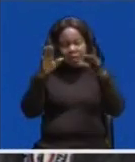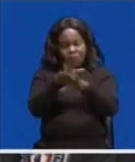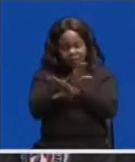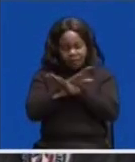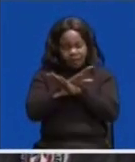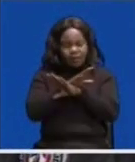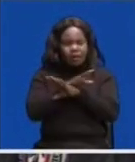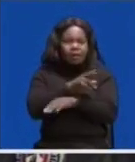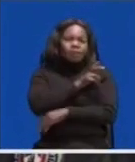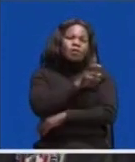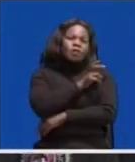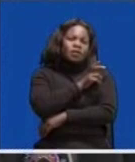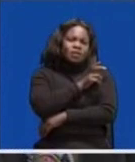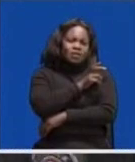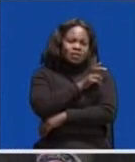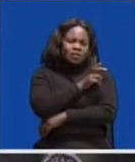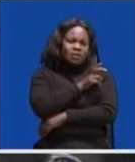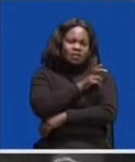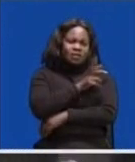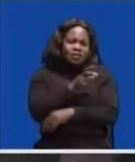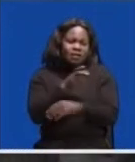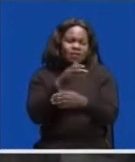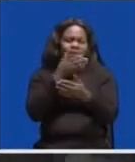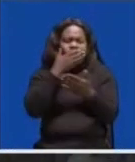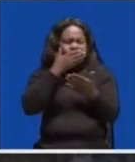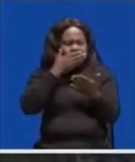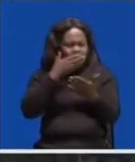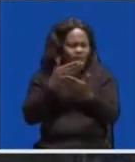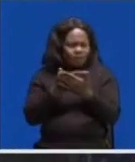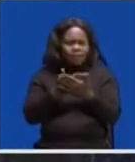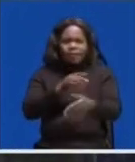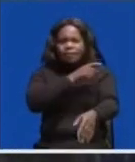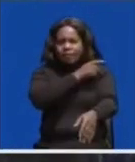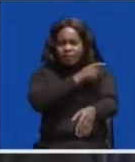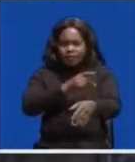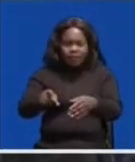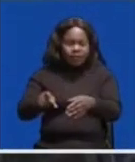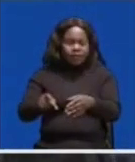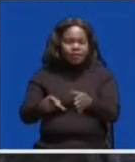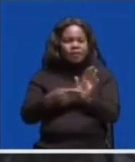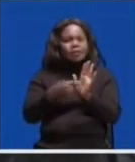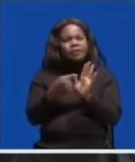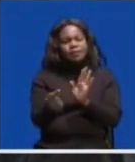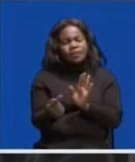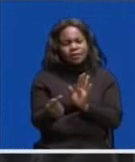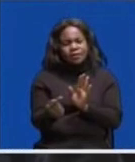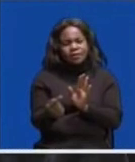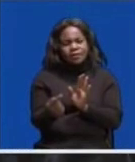Police for a splendid professional exhibition